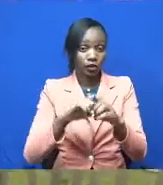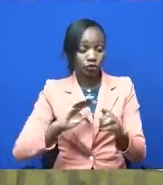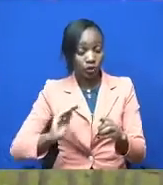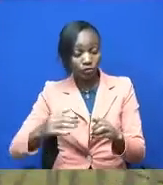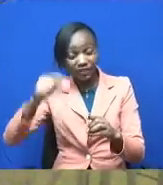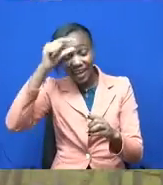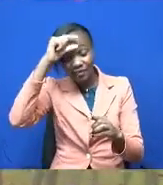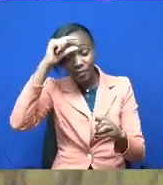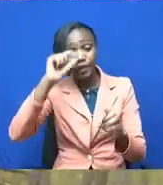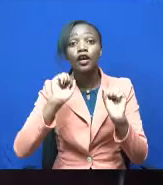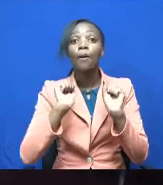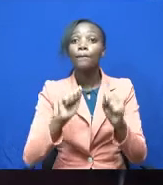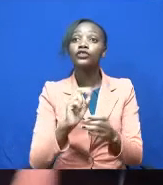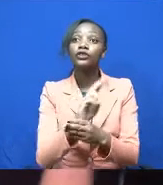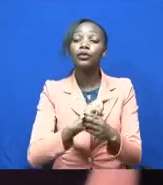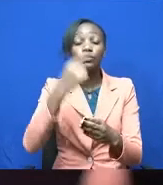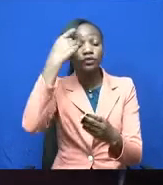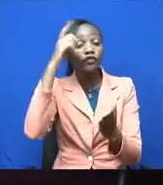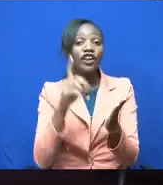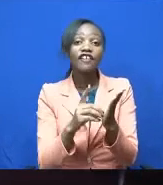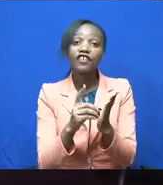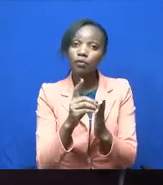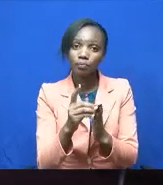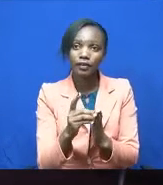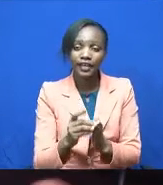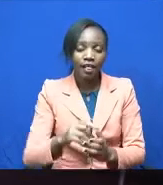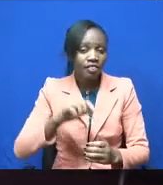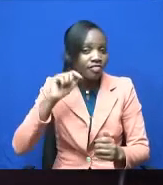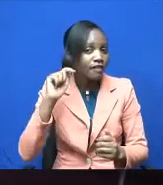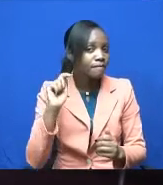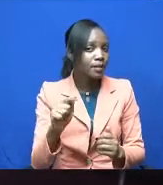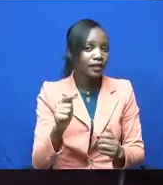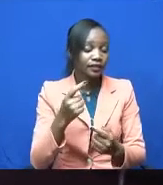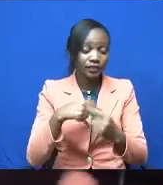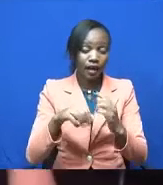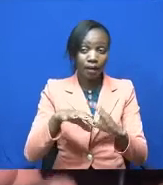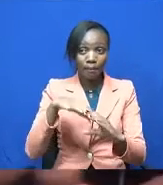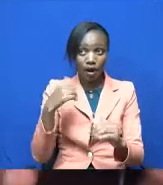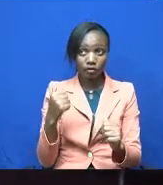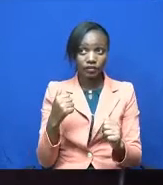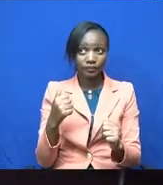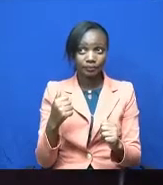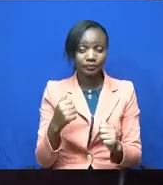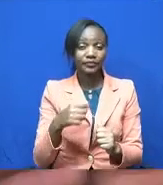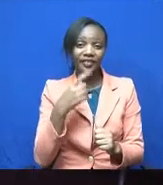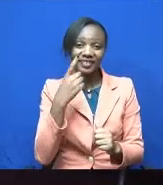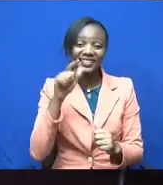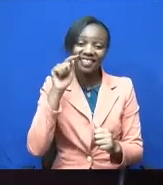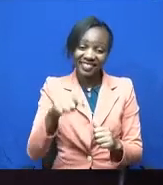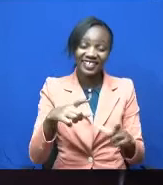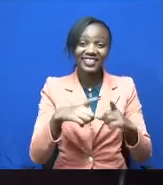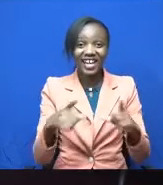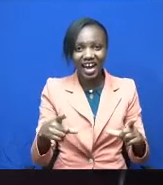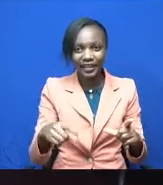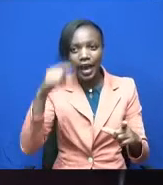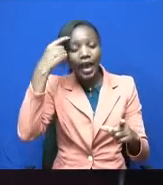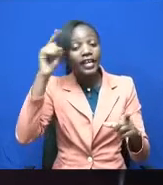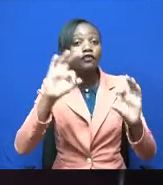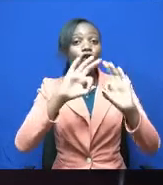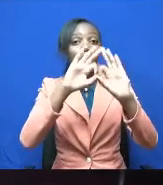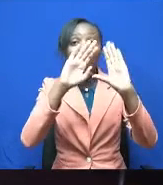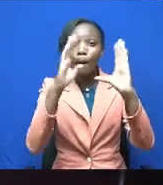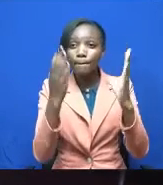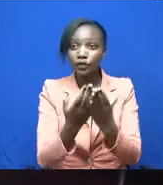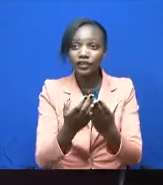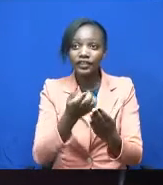miradi ya wananchi. They need to come out and actually state clearly categorically that this land is communal and